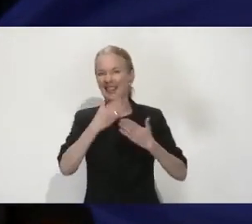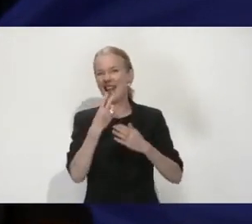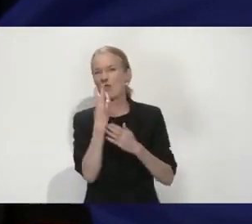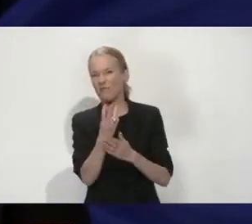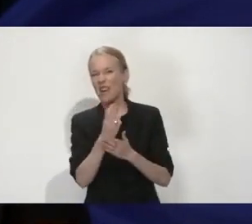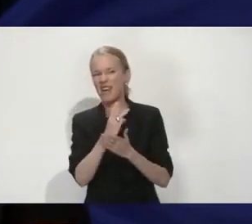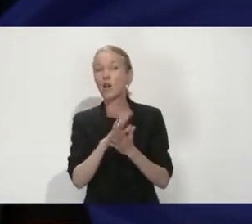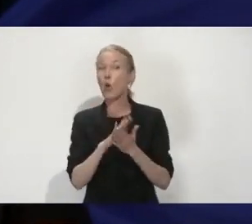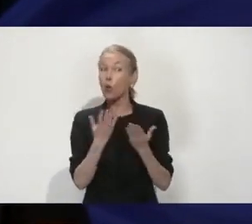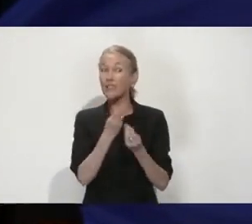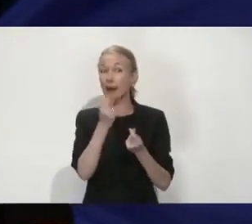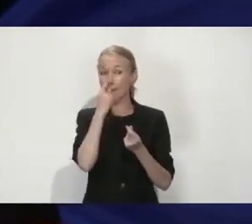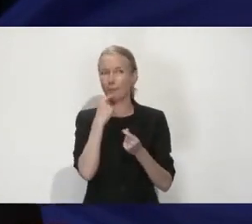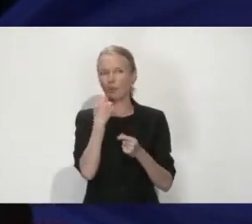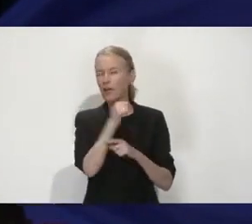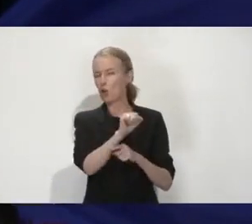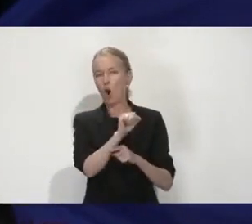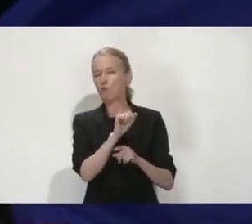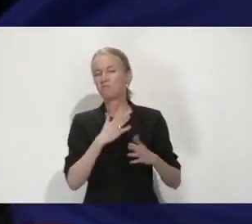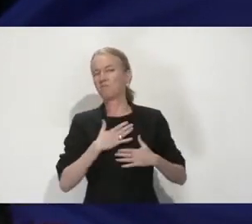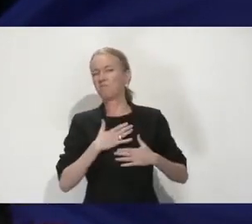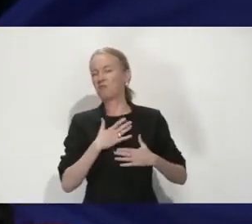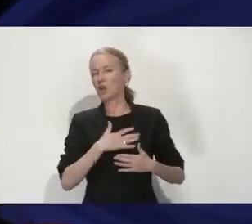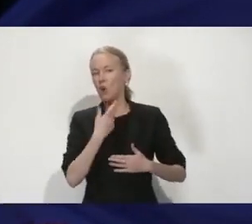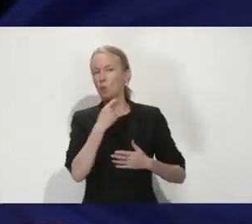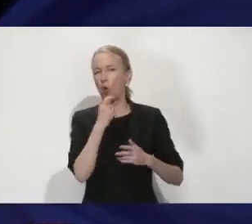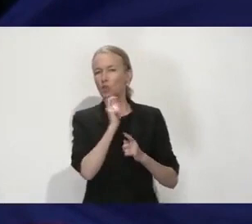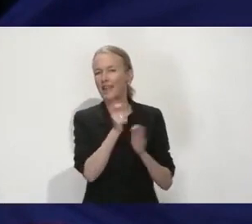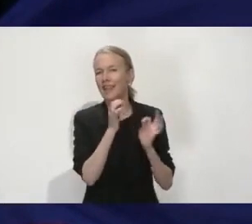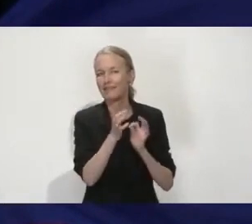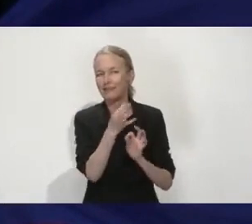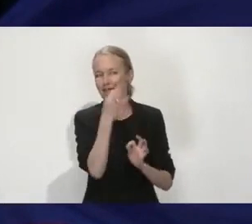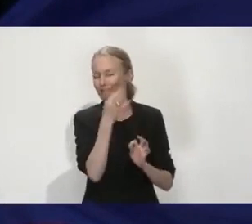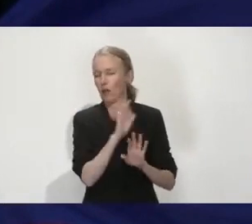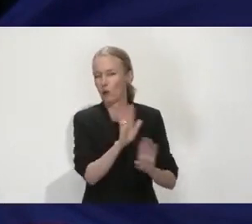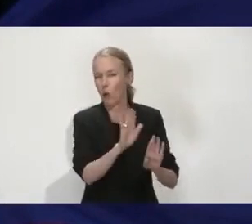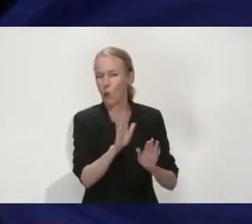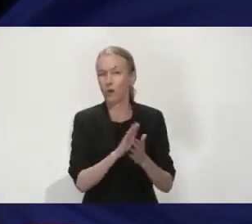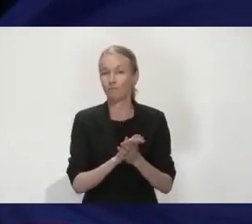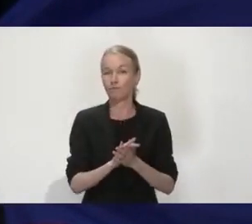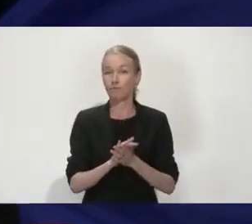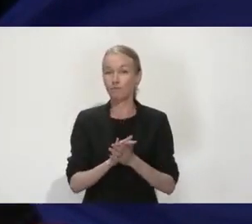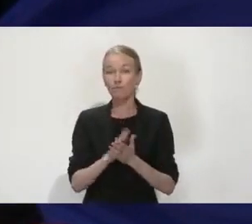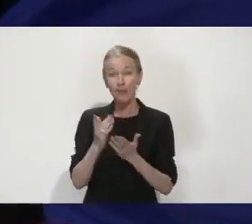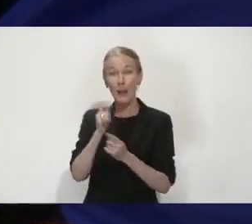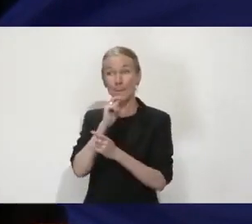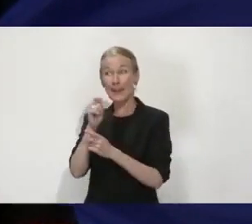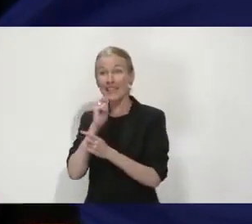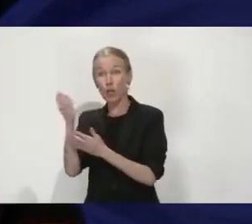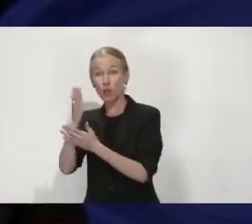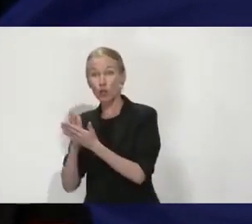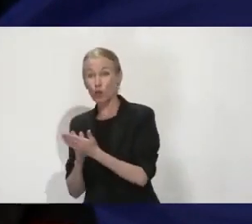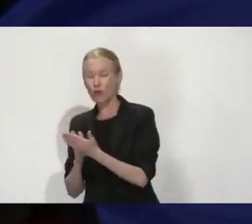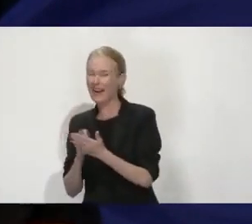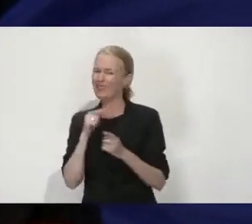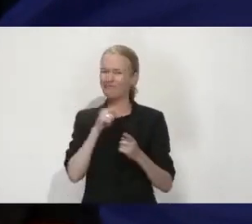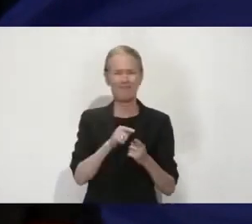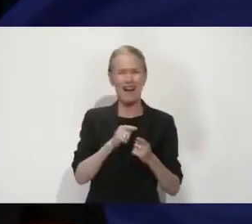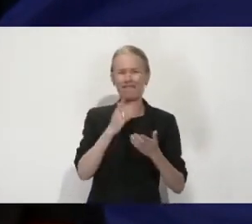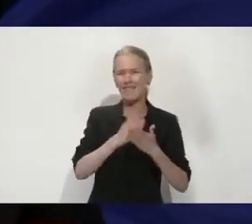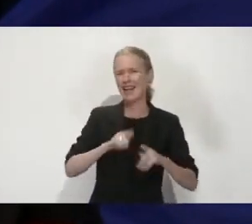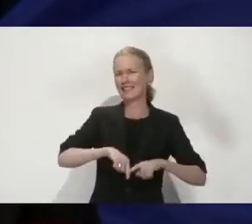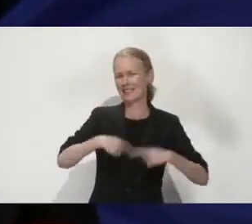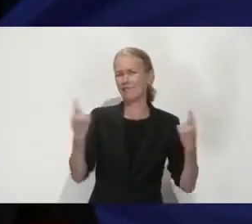that refused a test. Contrary to some recent reporting, this shows that very high levels of day 3 testing and